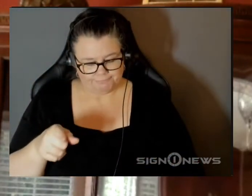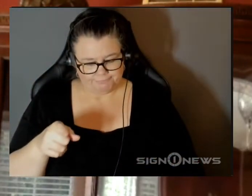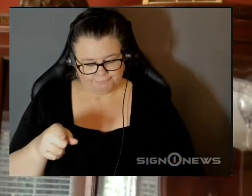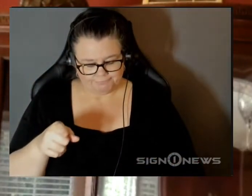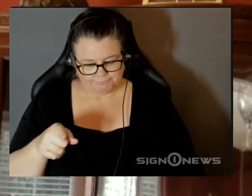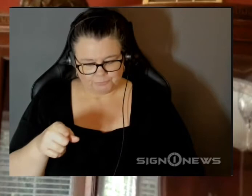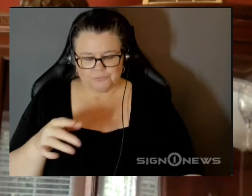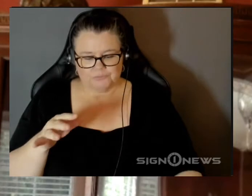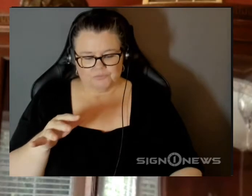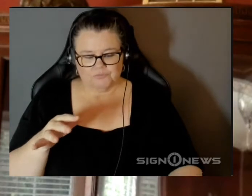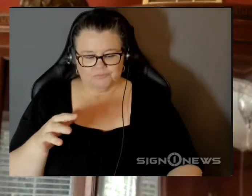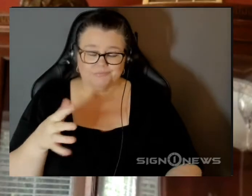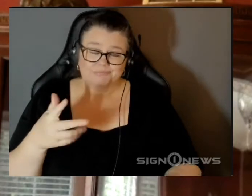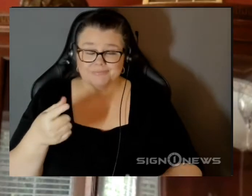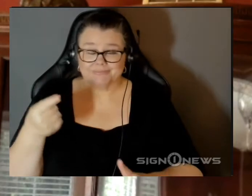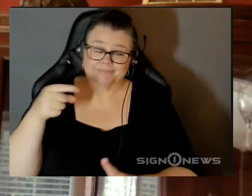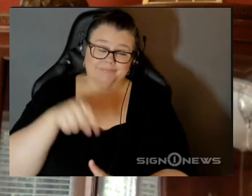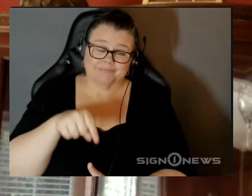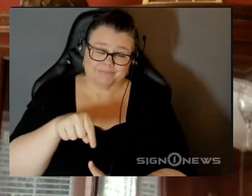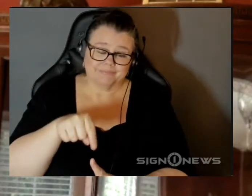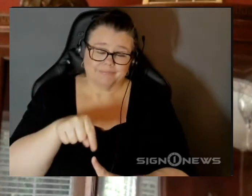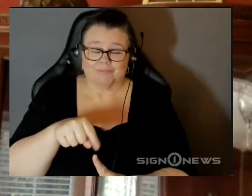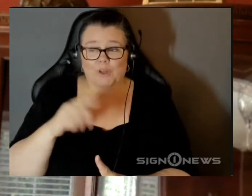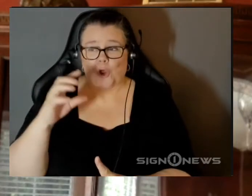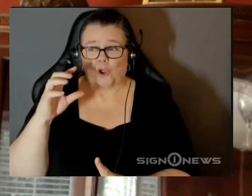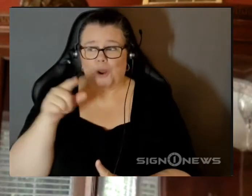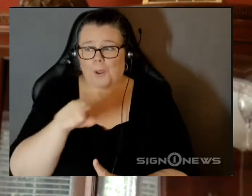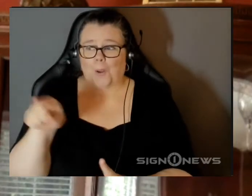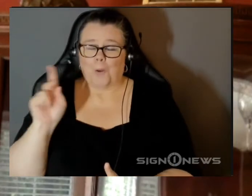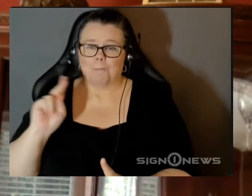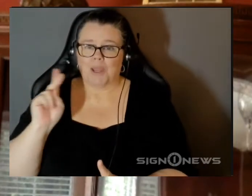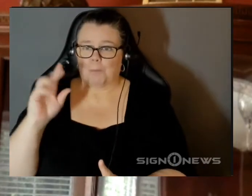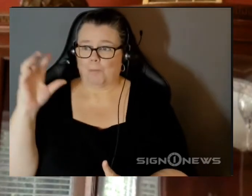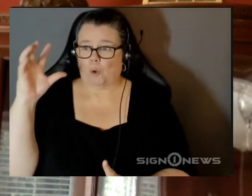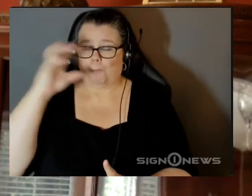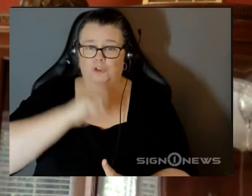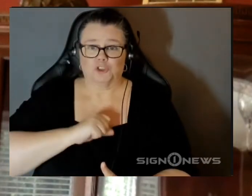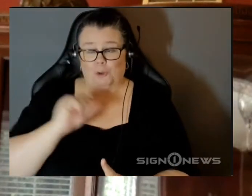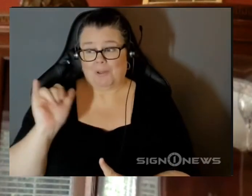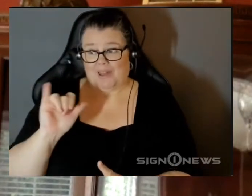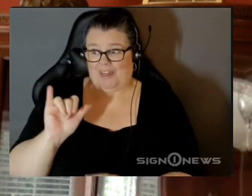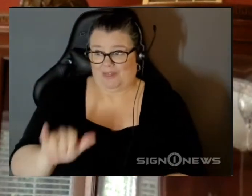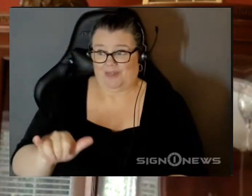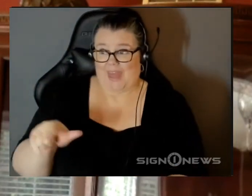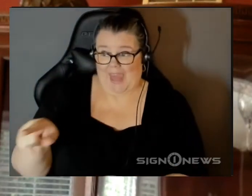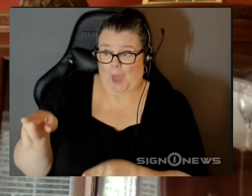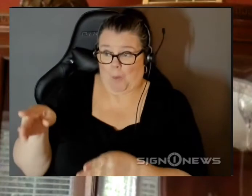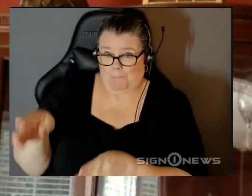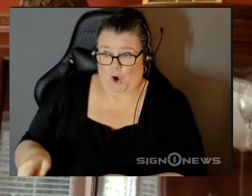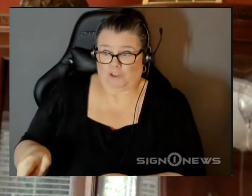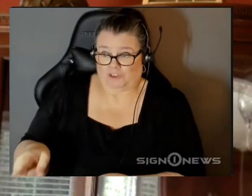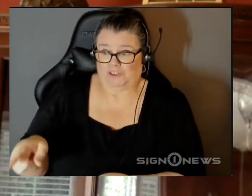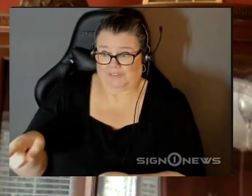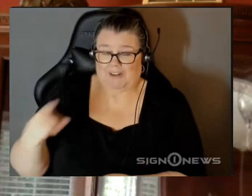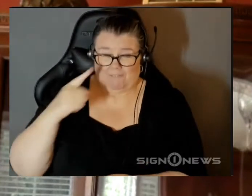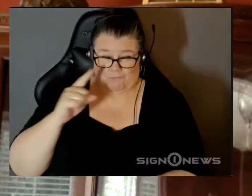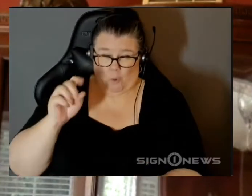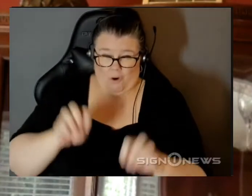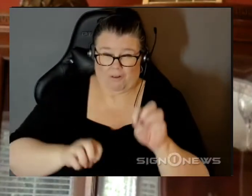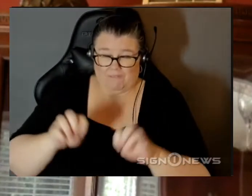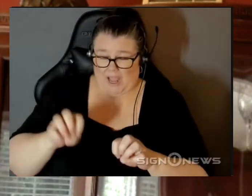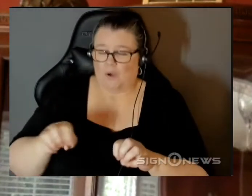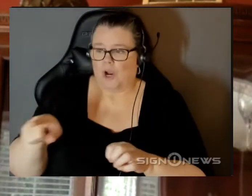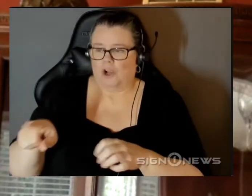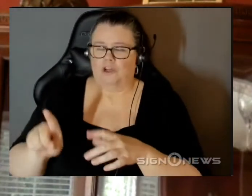know, presumptions that people make about people with disabilities. And that person showed up at our home, and anyone who knows John, has